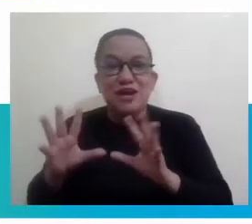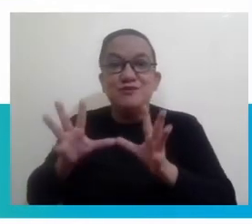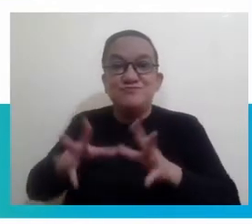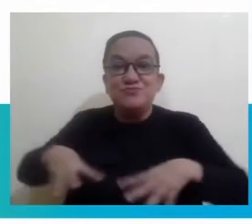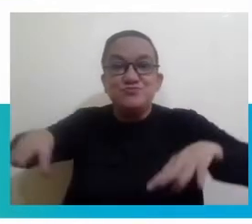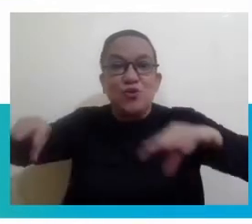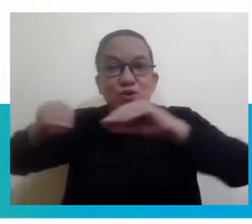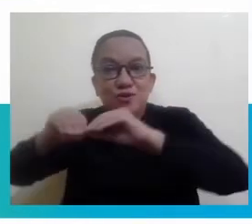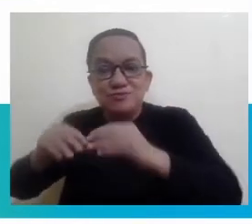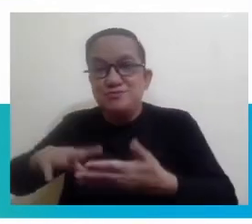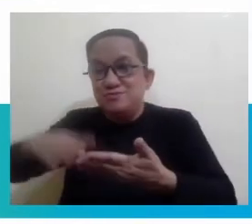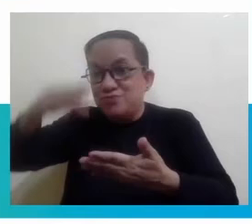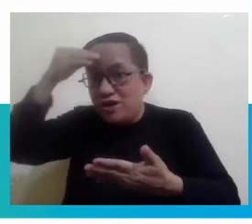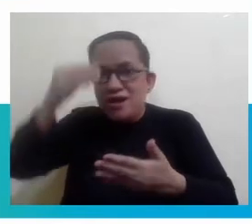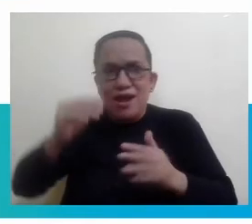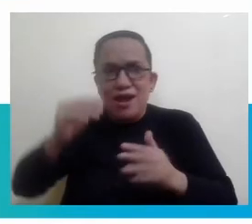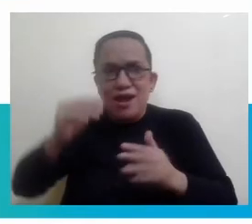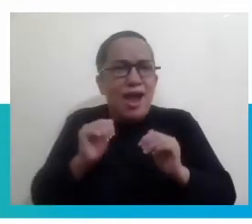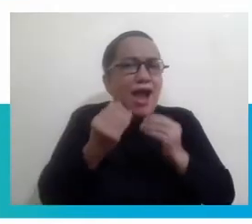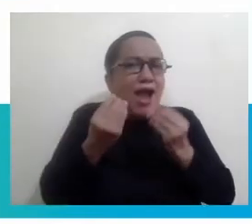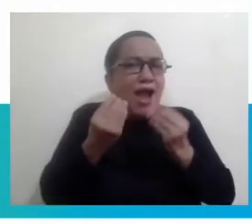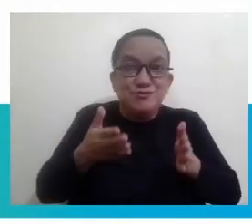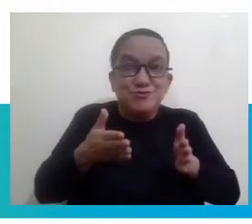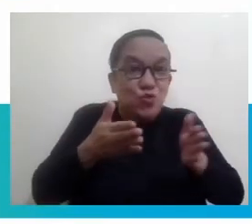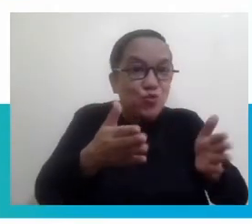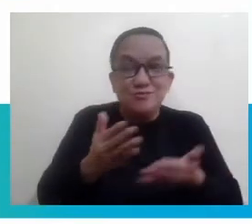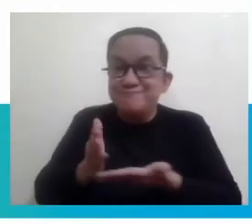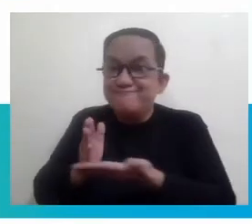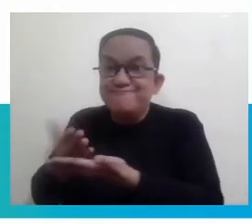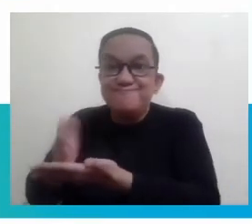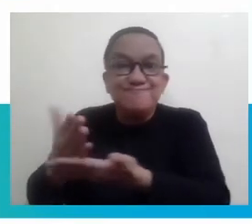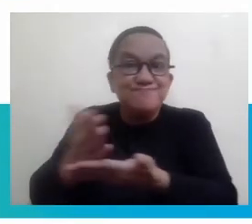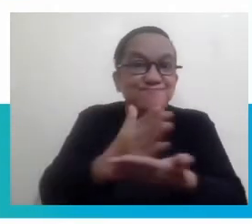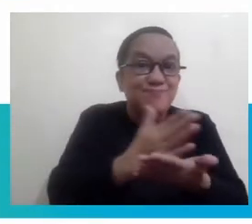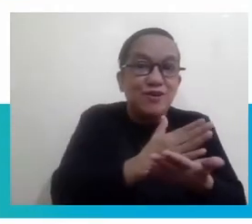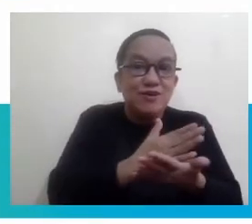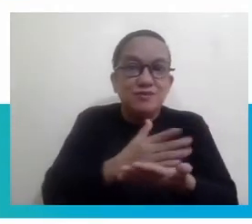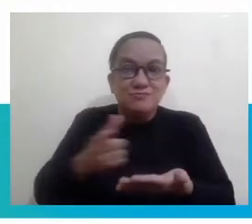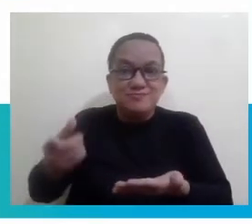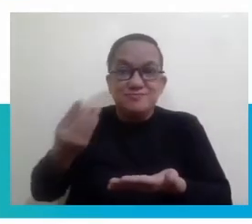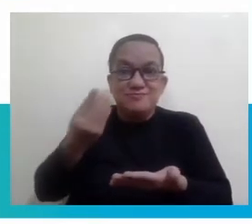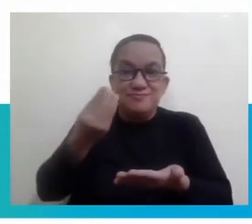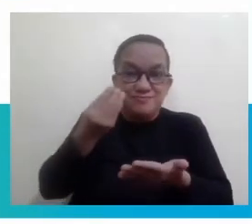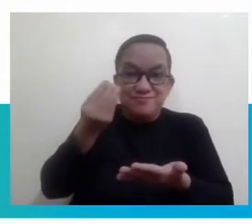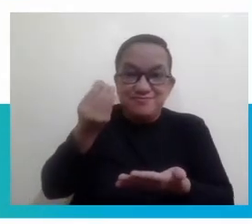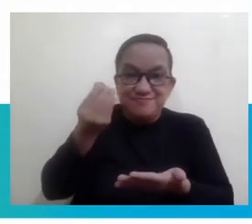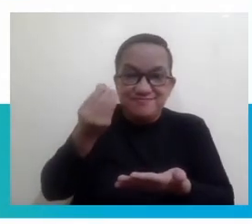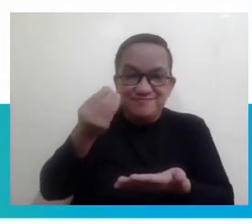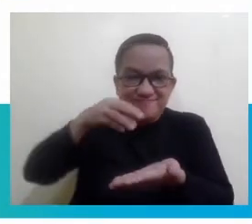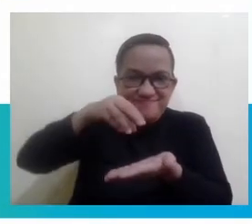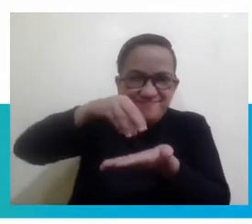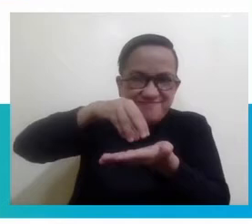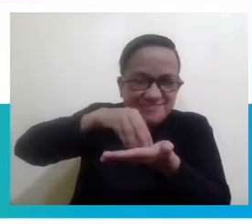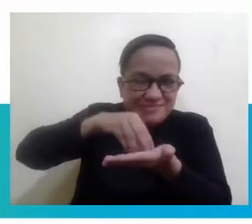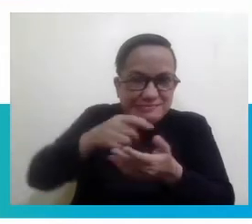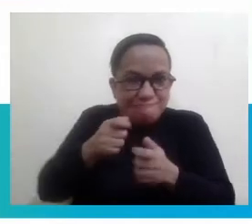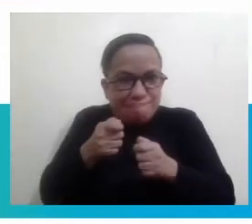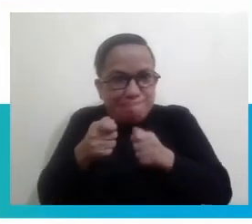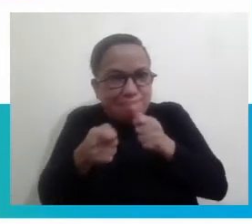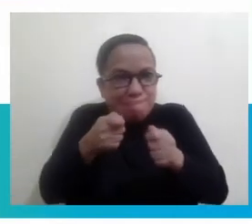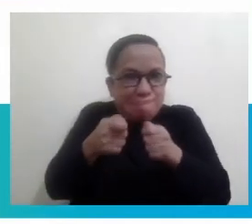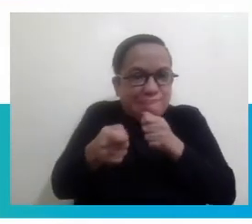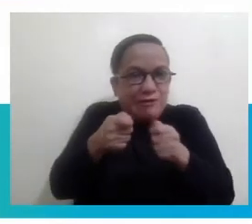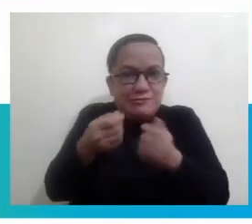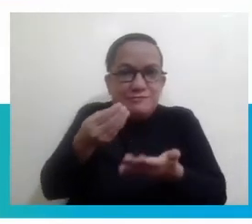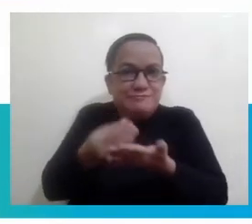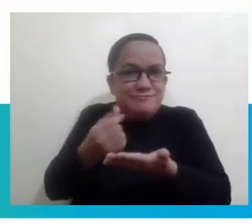learn that, then they can adapt and they can be resilient in times of like pandemics or any situation happen in the